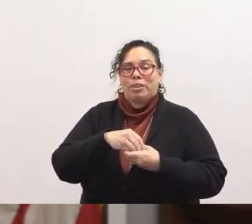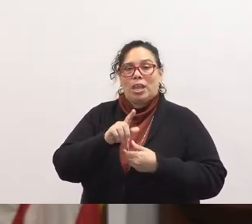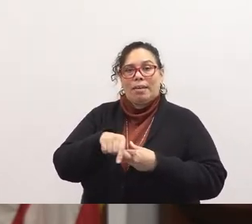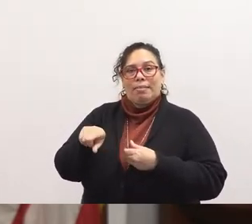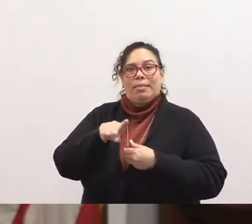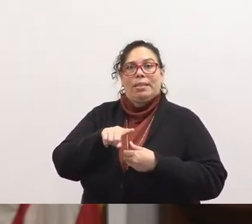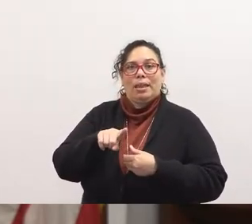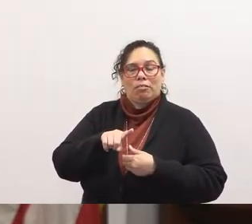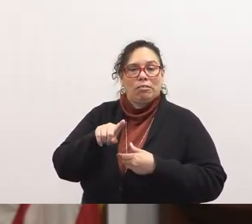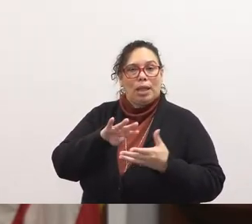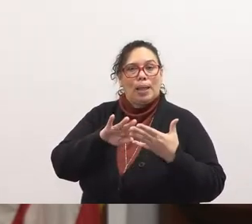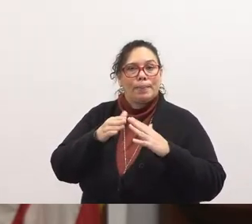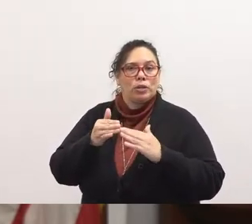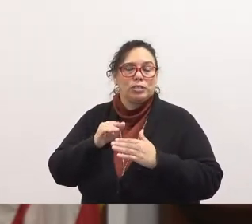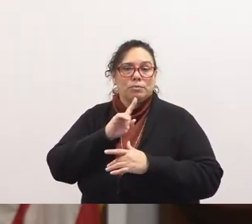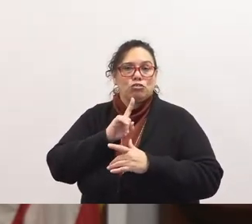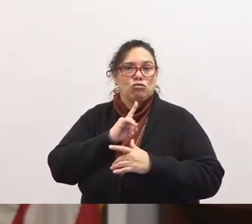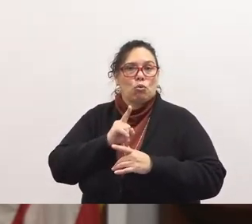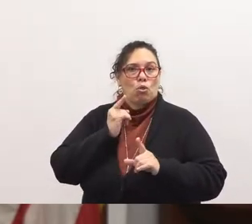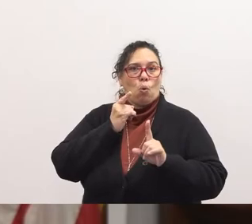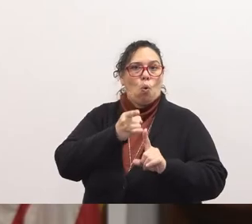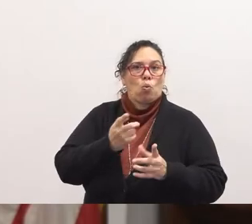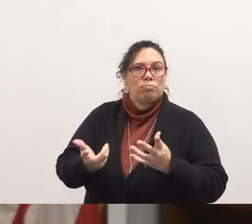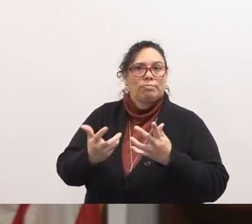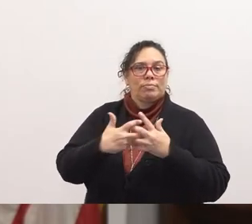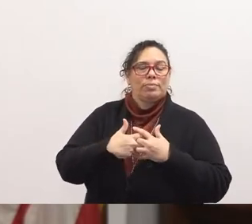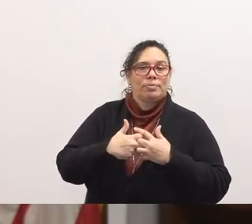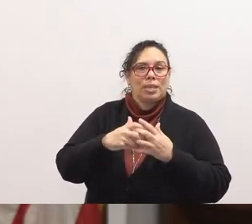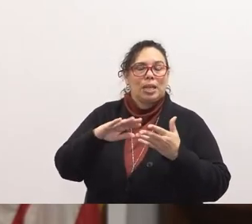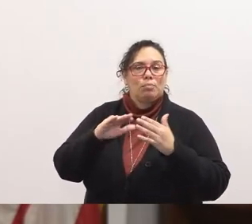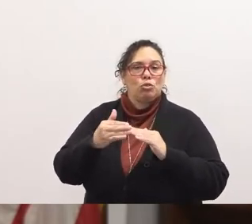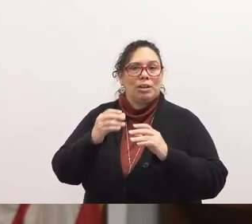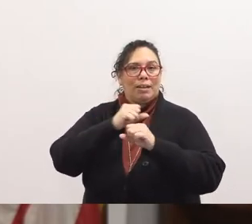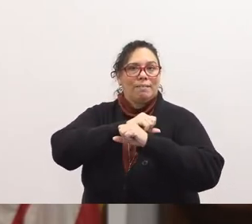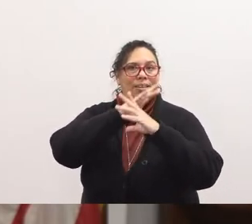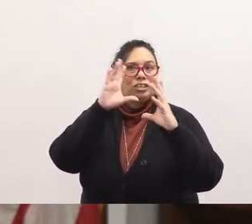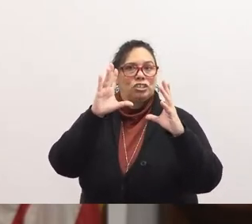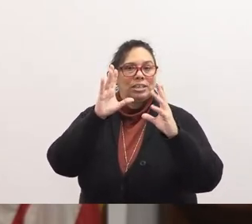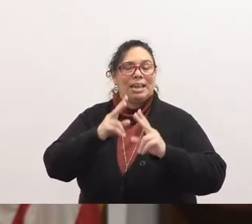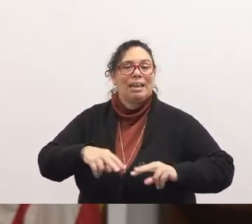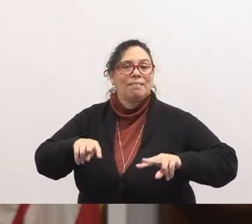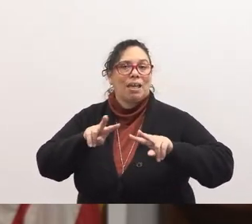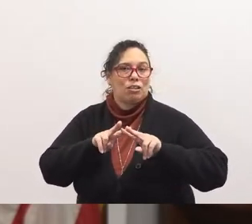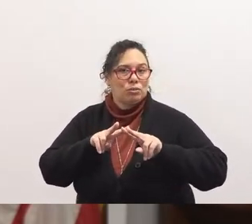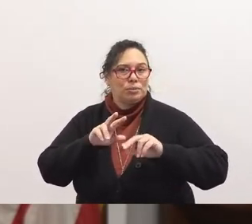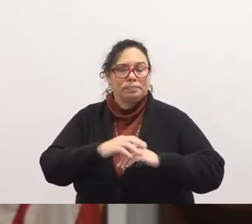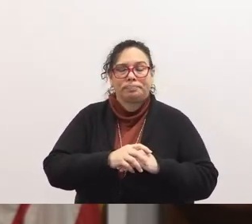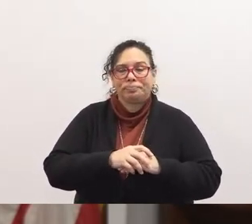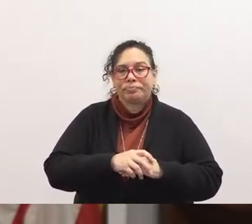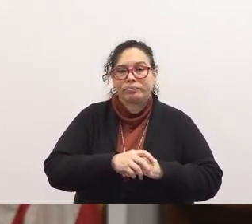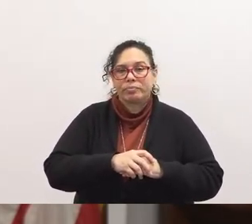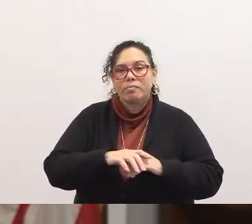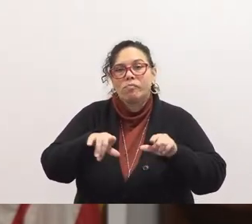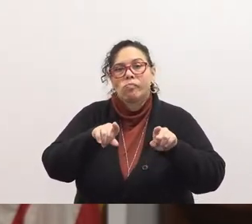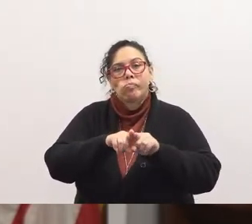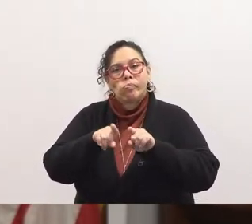are in alignment with our community's vision and values. So I wanted to lift that piece up. I also wanted